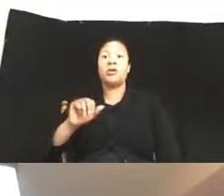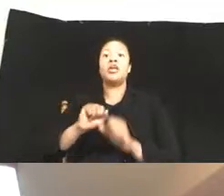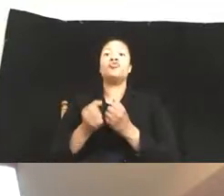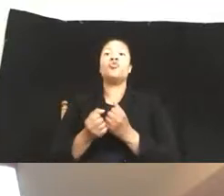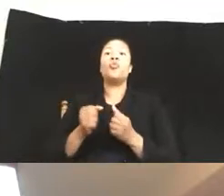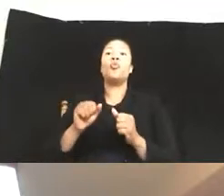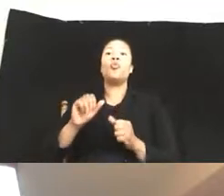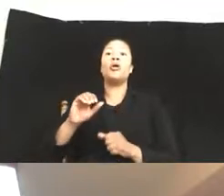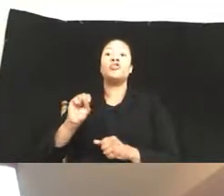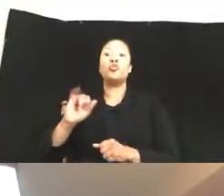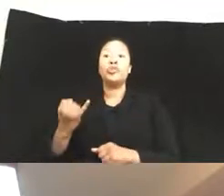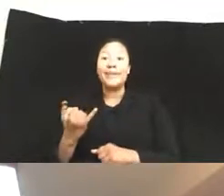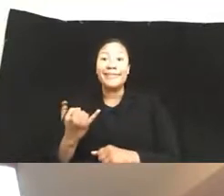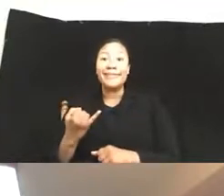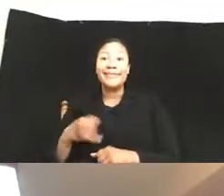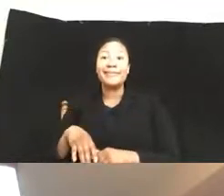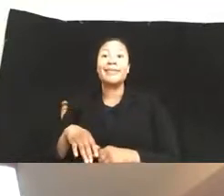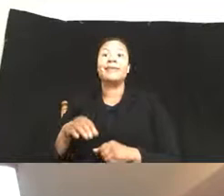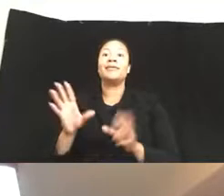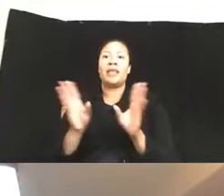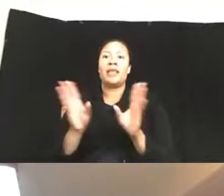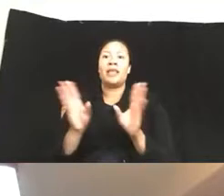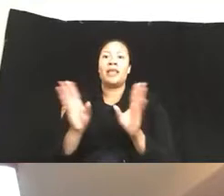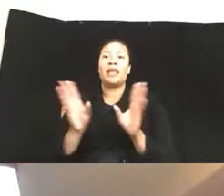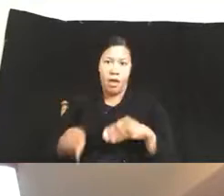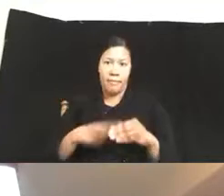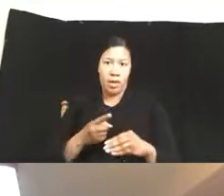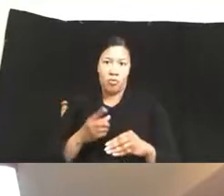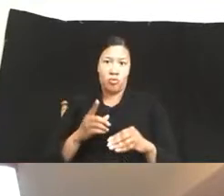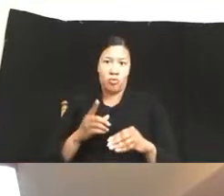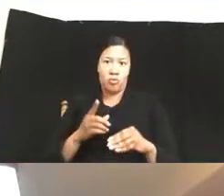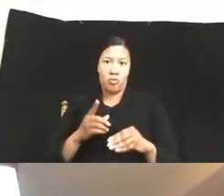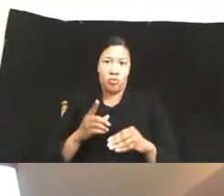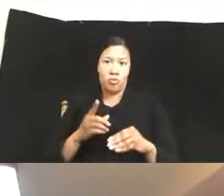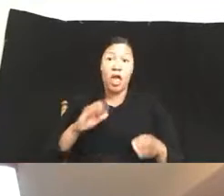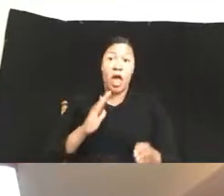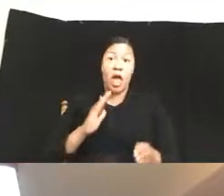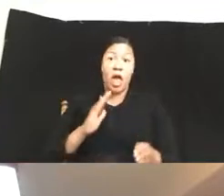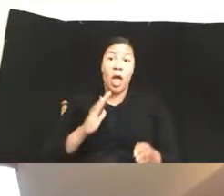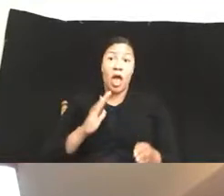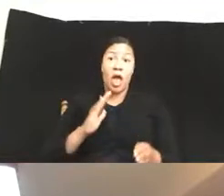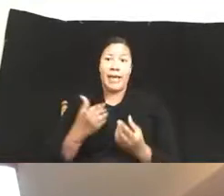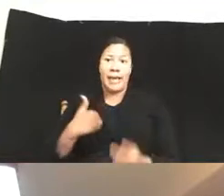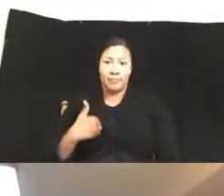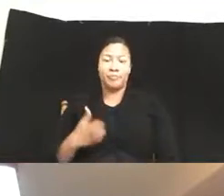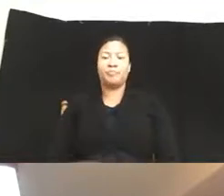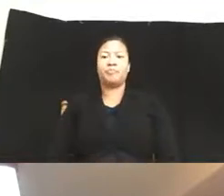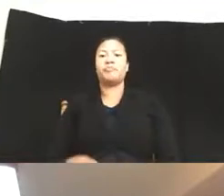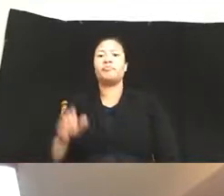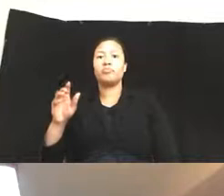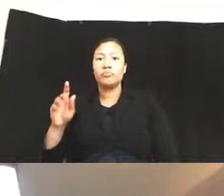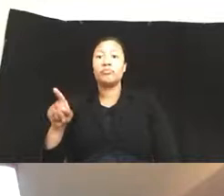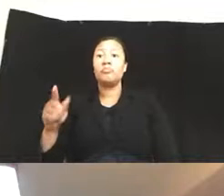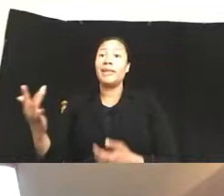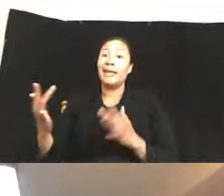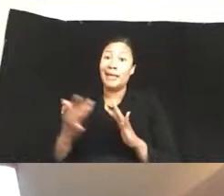a concentration that our department used to have. So Kia contacted me the previous fall about enrolling in the class, which